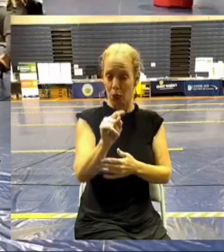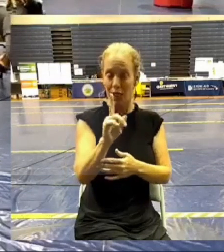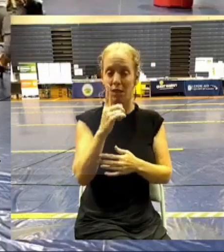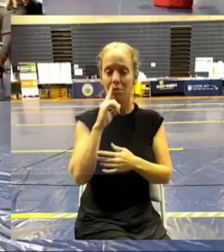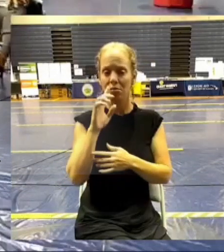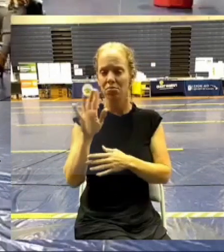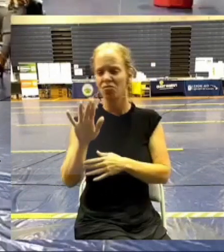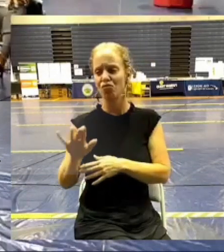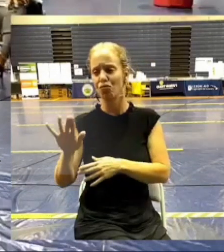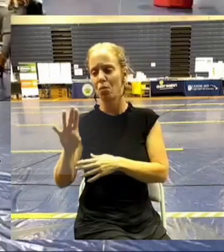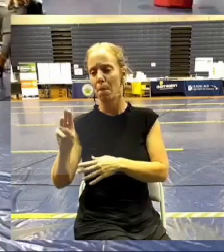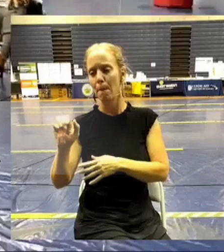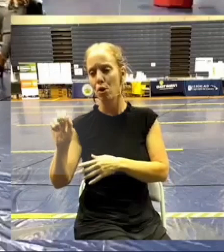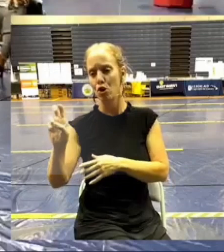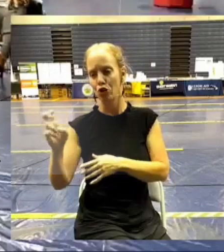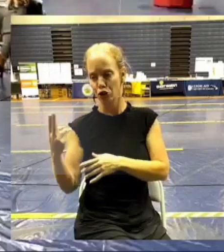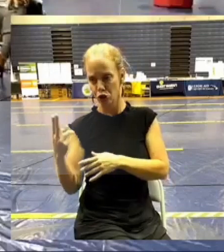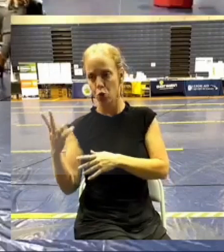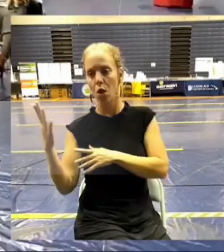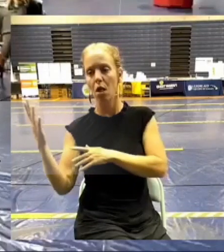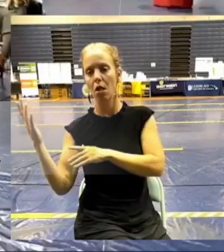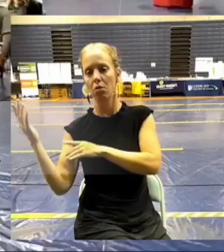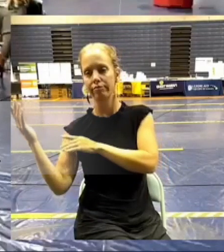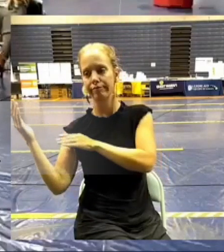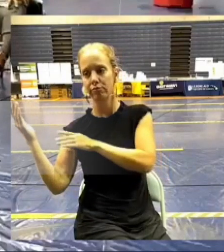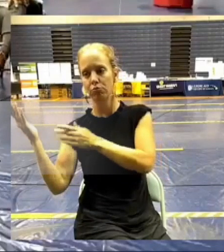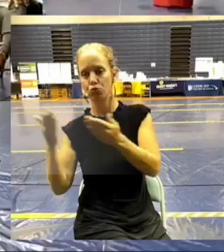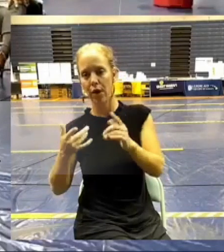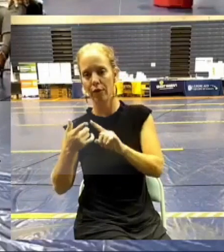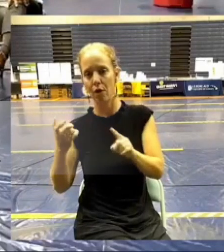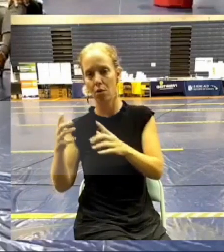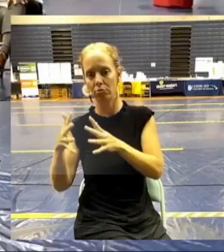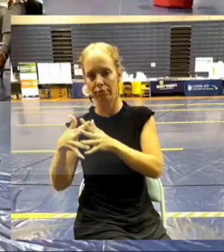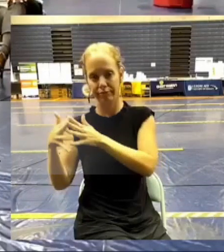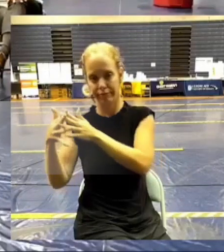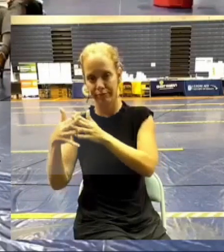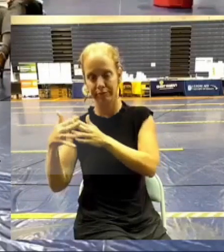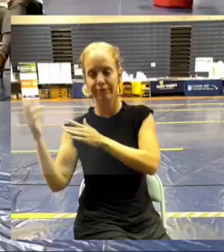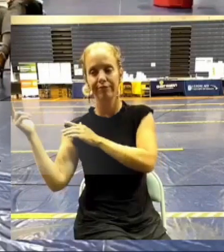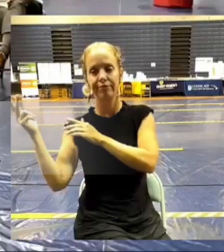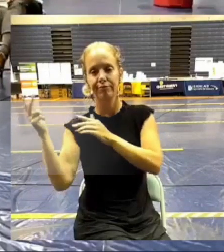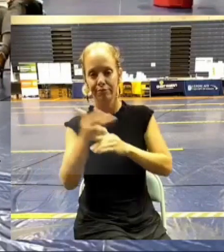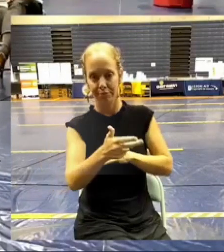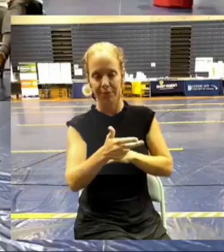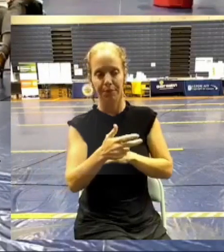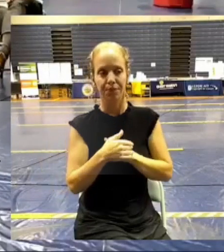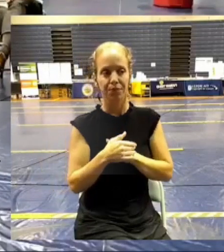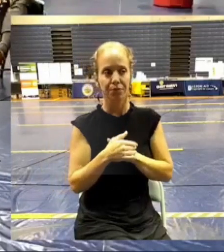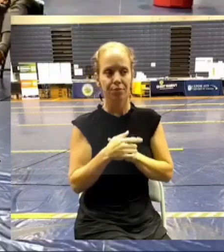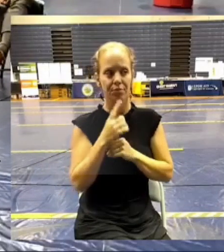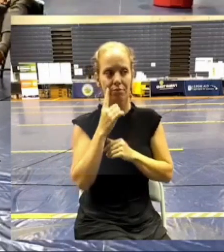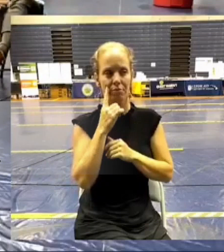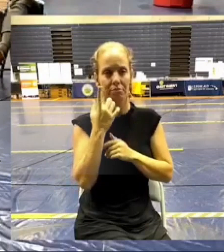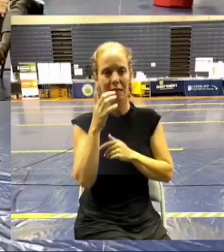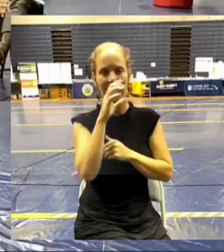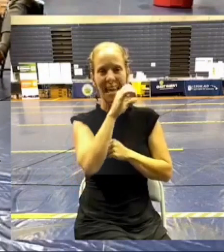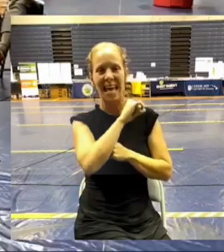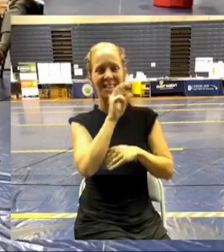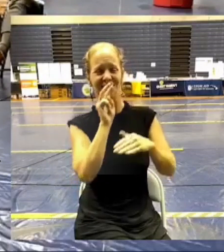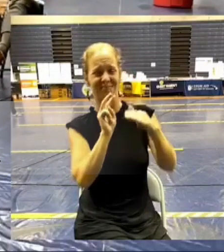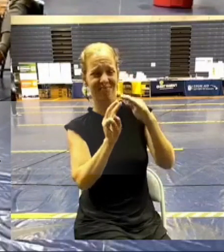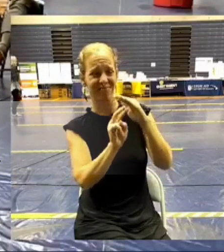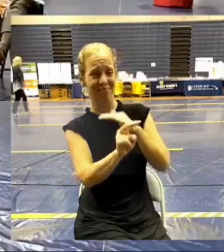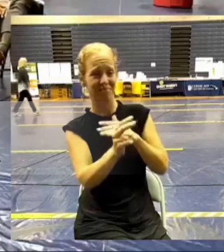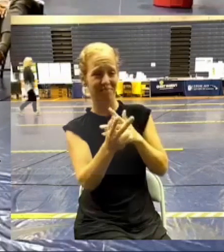the March timeframe to start shipping them over from the United States. My guess is it's going to probably be some